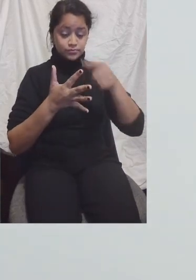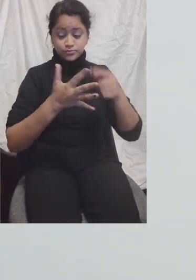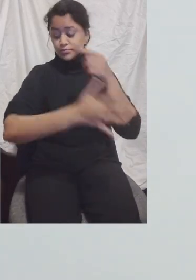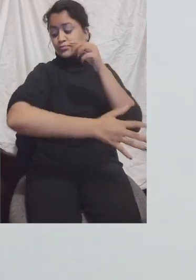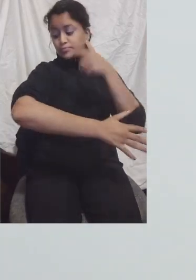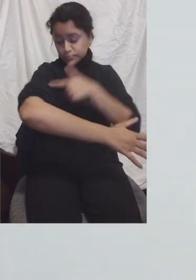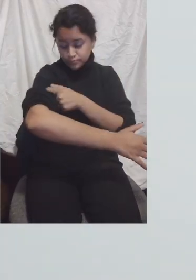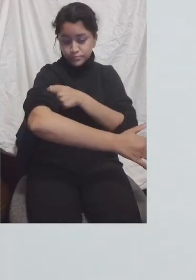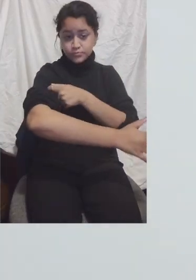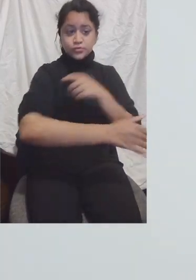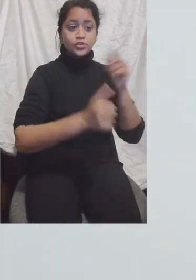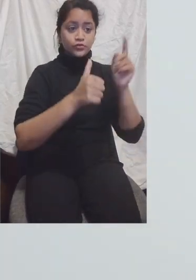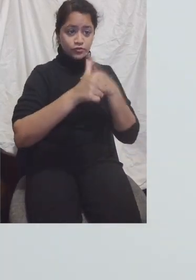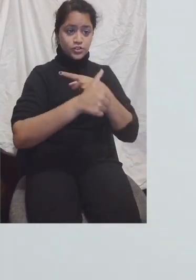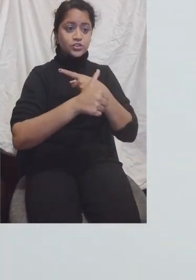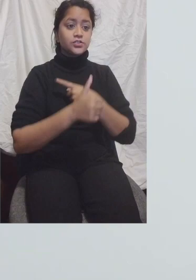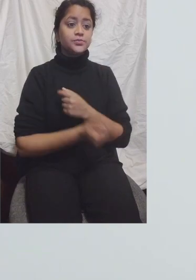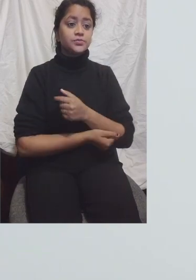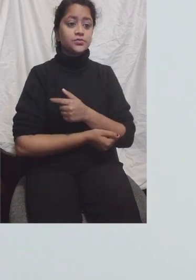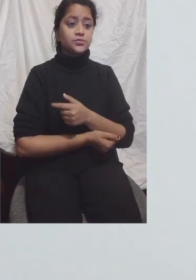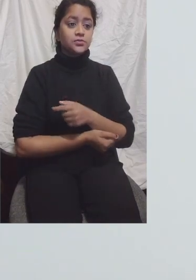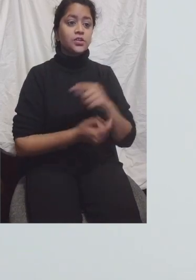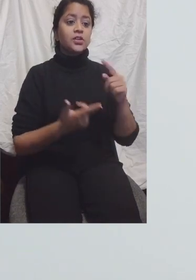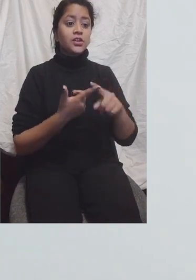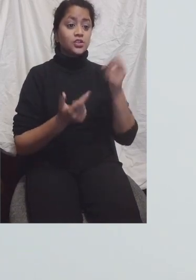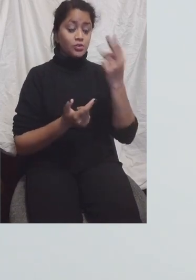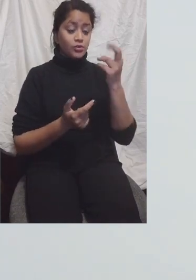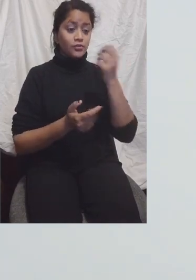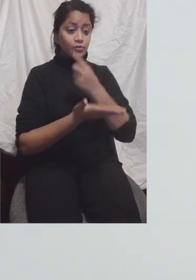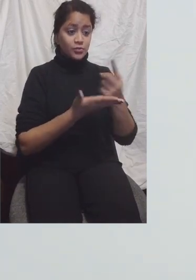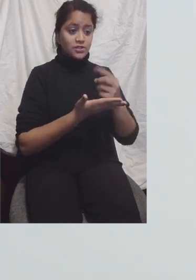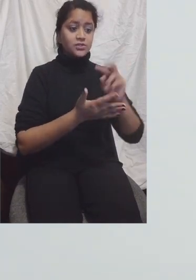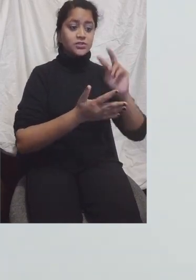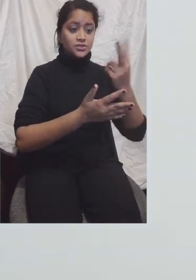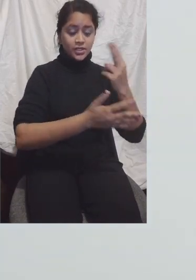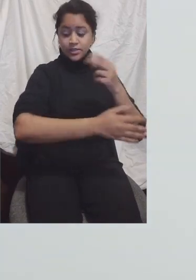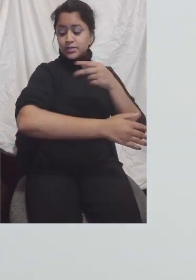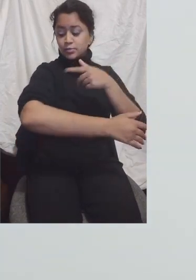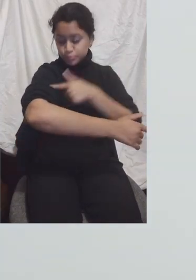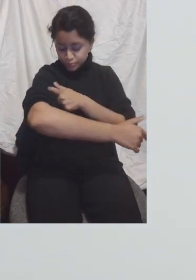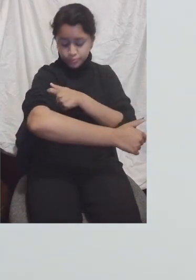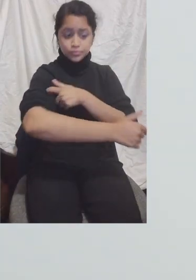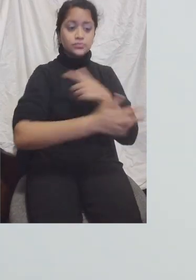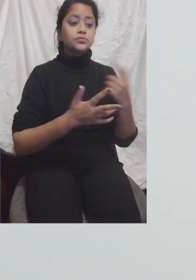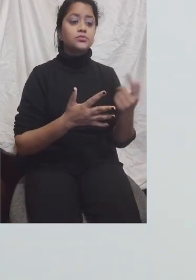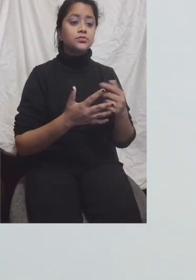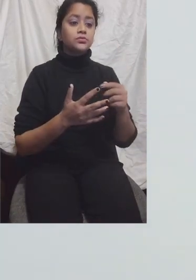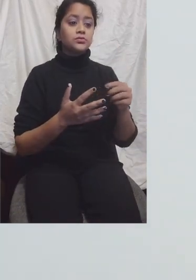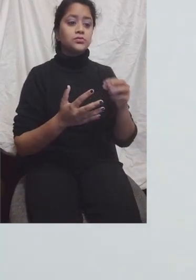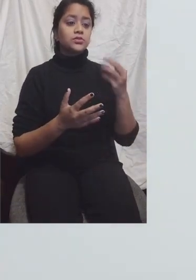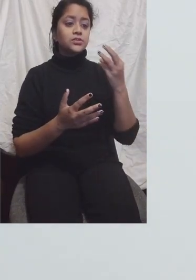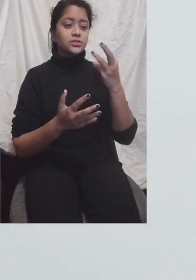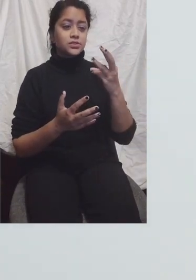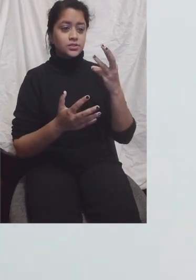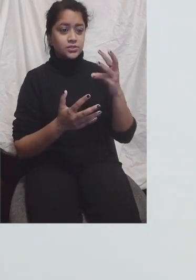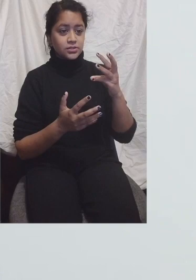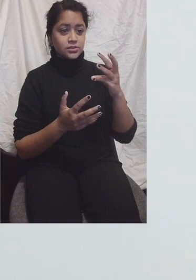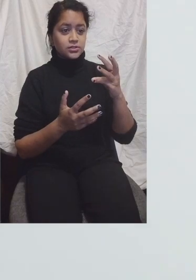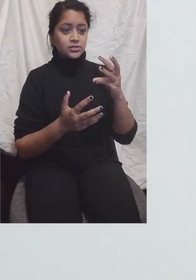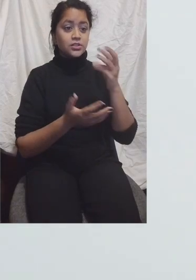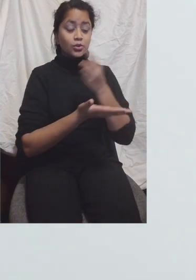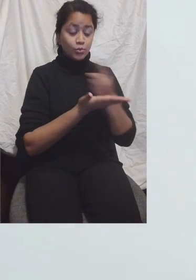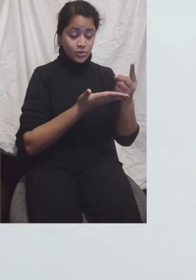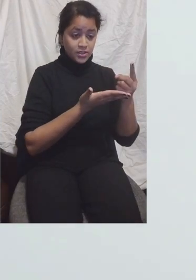do is they receive their first set of puppy vaccines. Okay. So at 6 weeks of age, they get their first